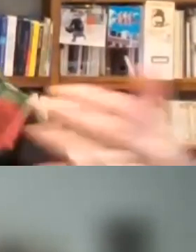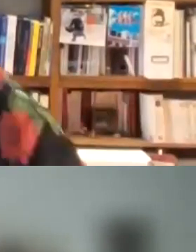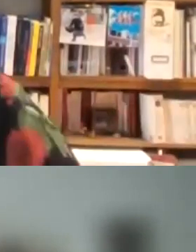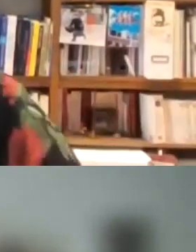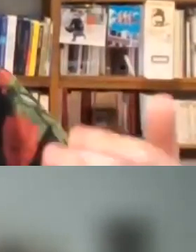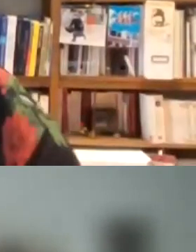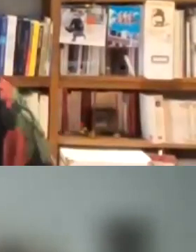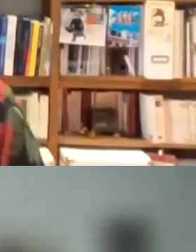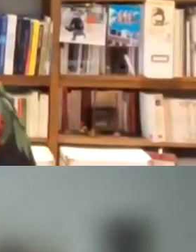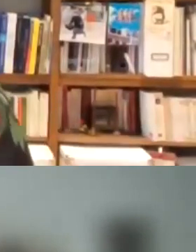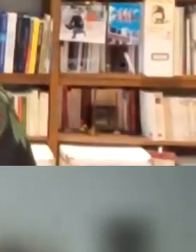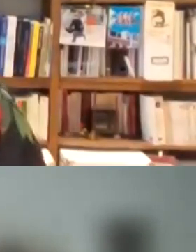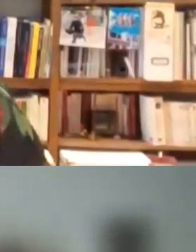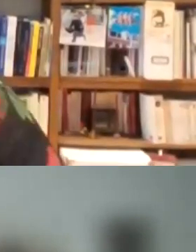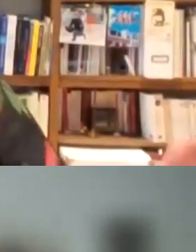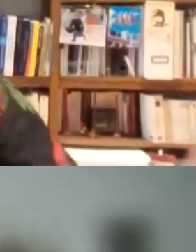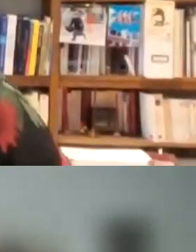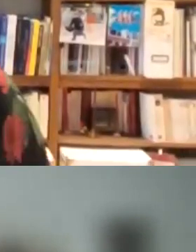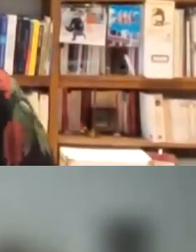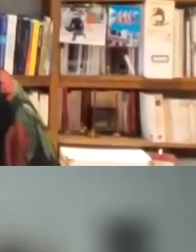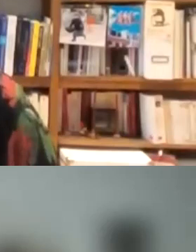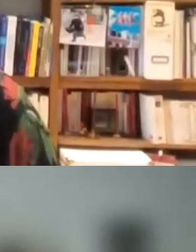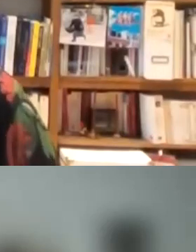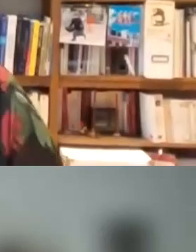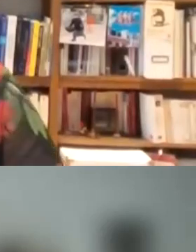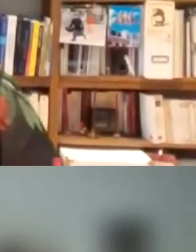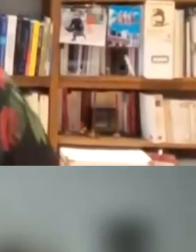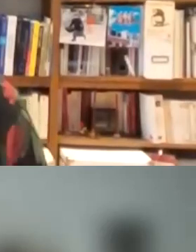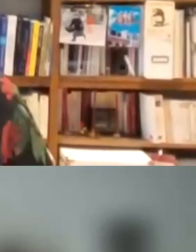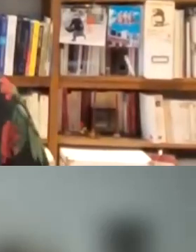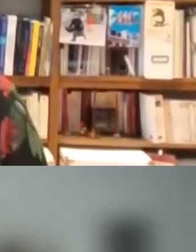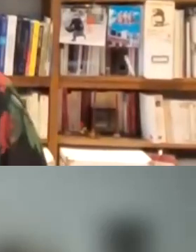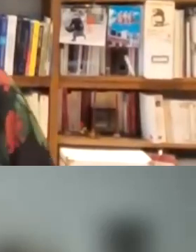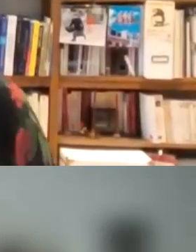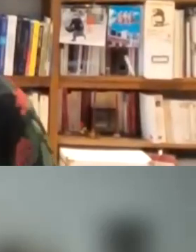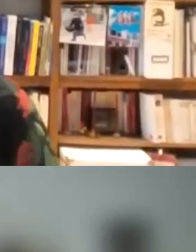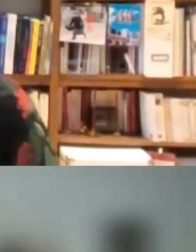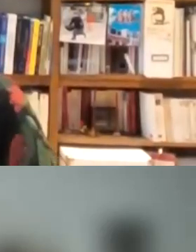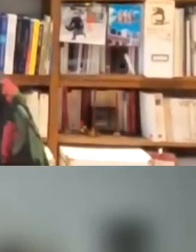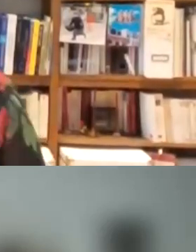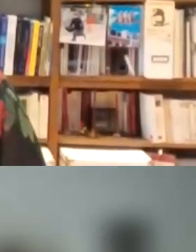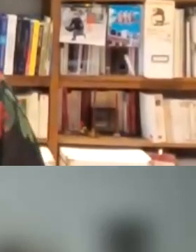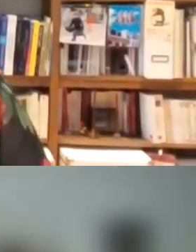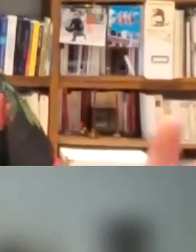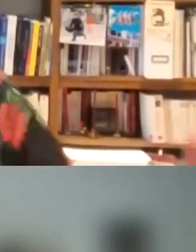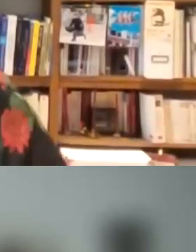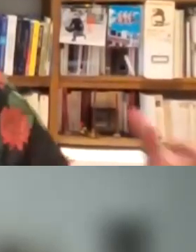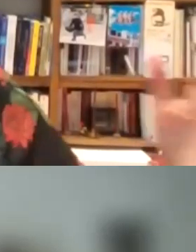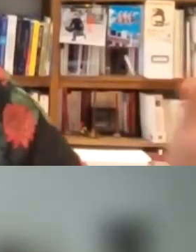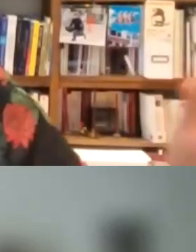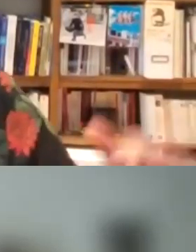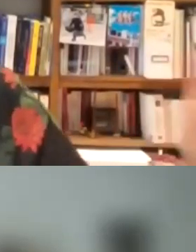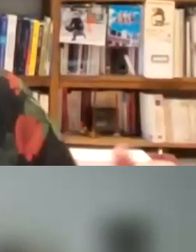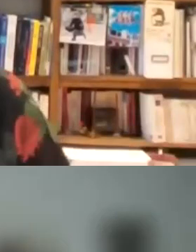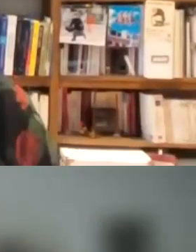last presentation of the program, he banged on all the doors and he assured that this man would come with him. And he said, "Oh, you're going to have fun. It's